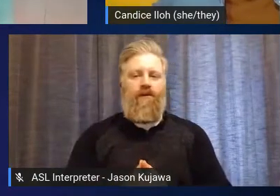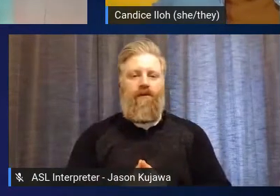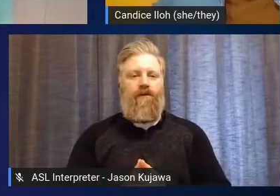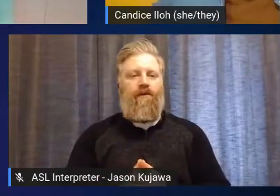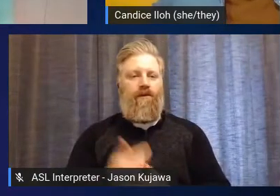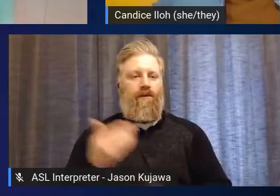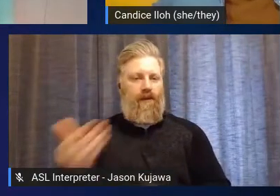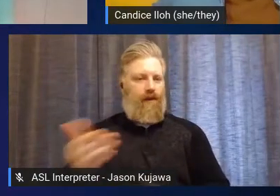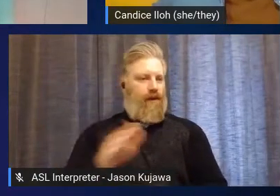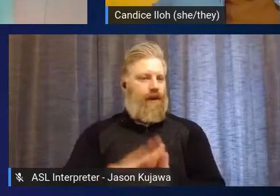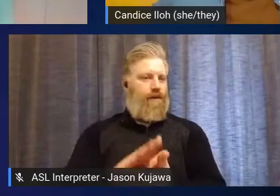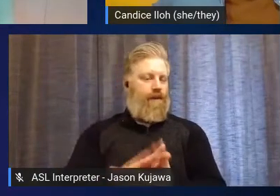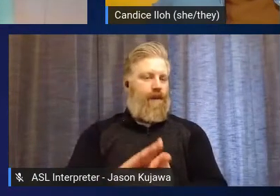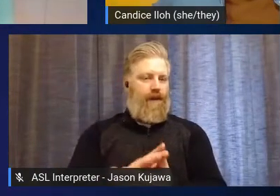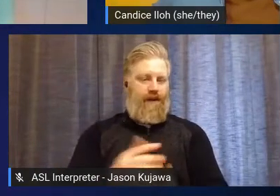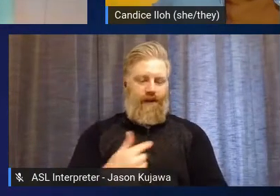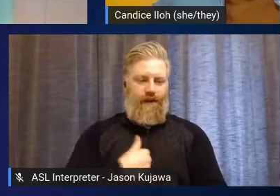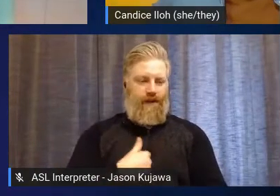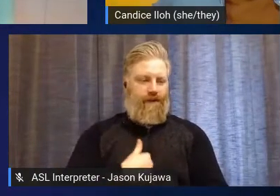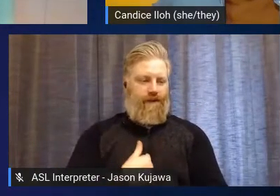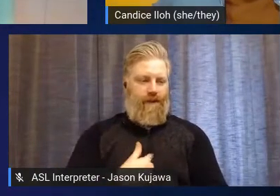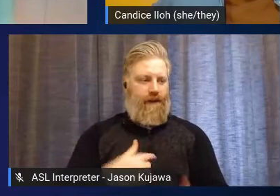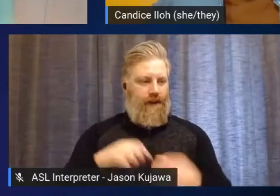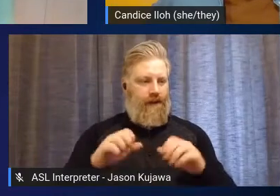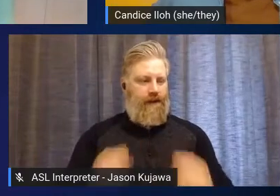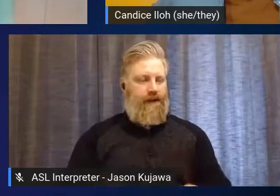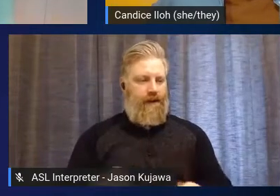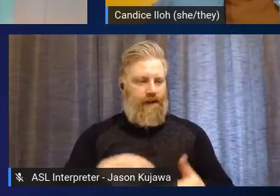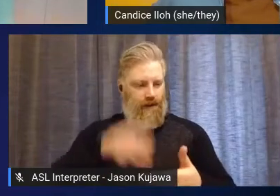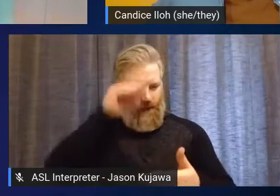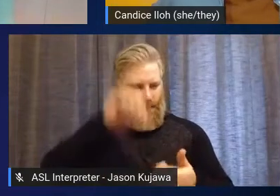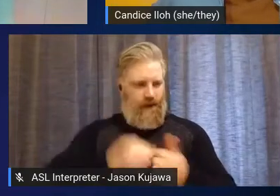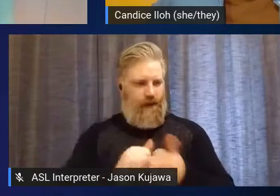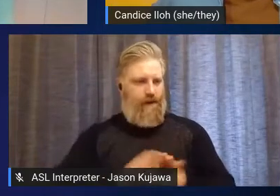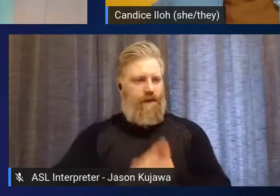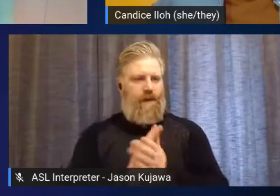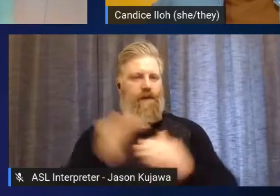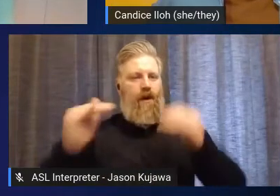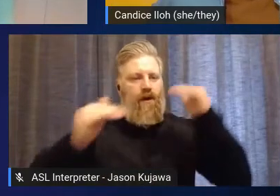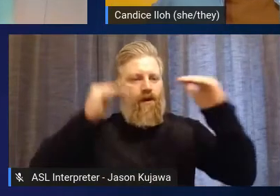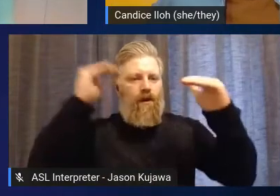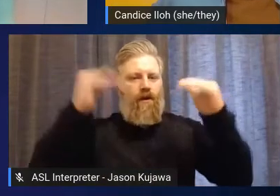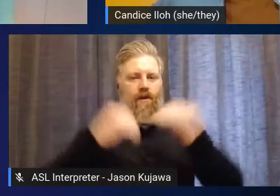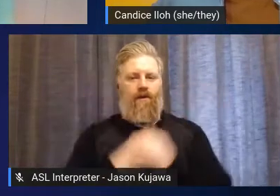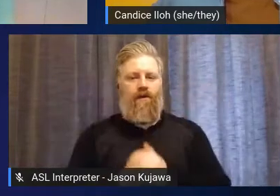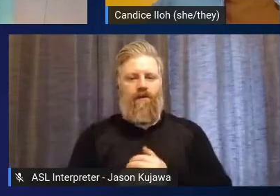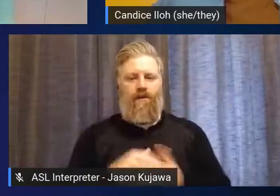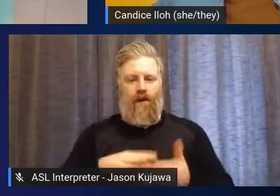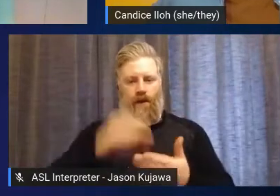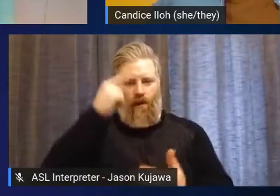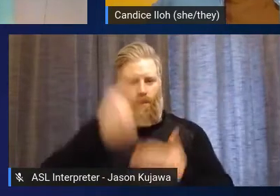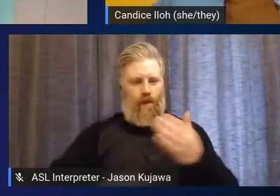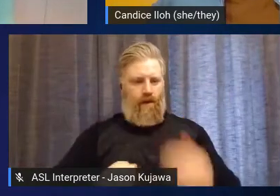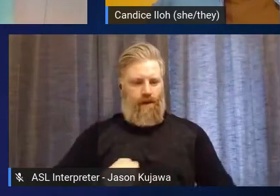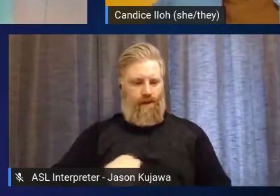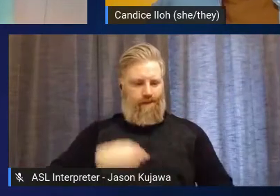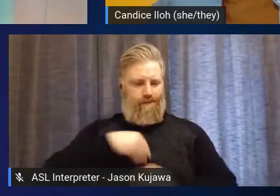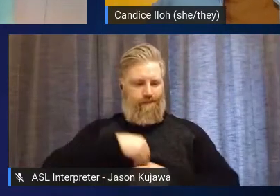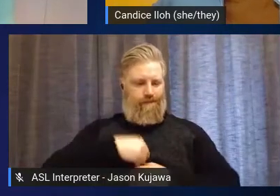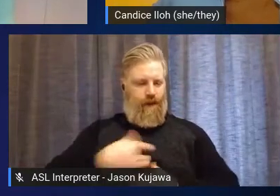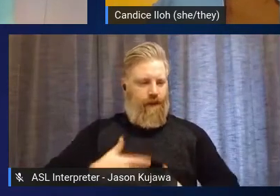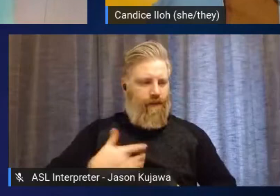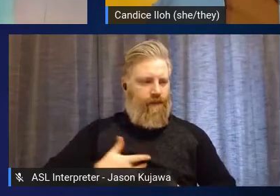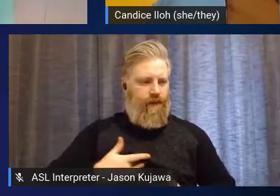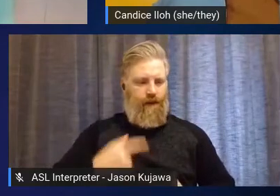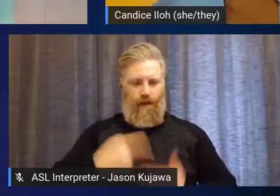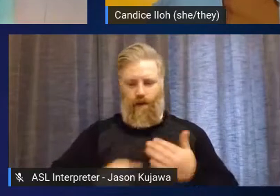campus where I am just like, I get to like learn how to be an adult and learn what I really feel, what I really like, what